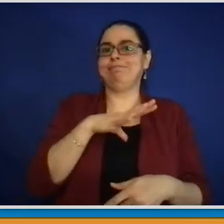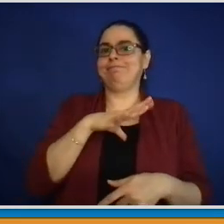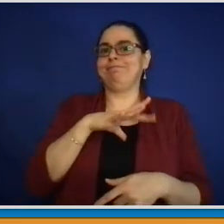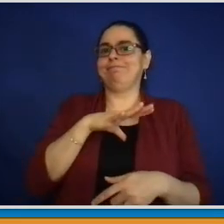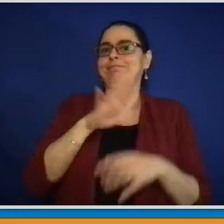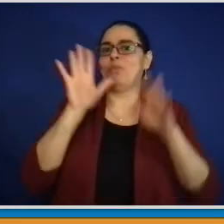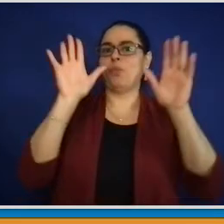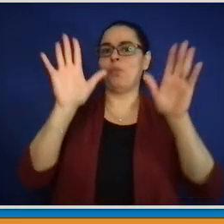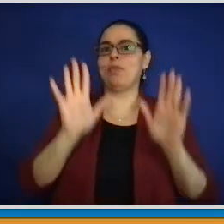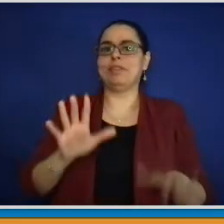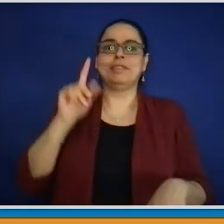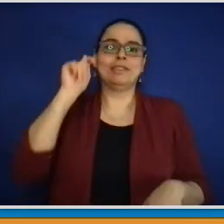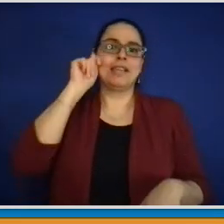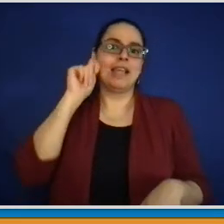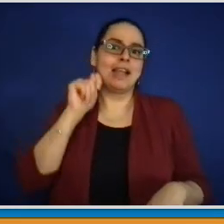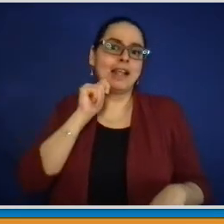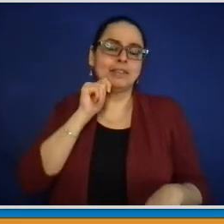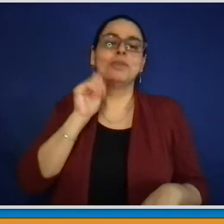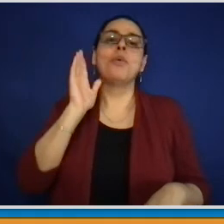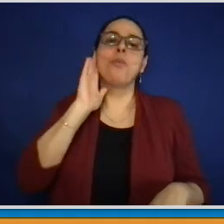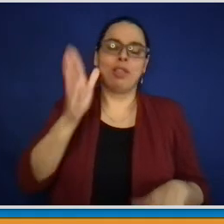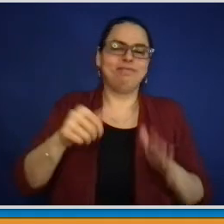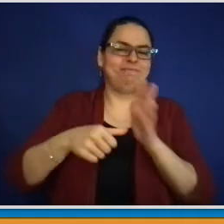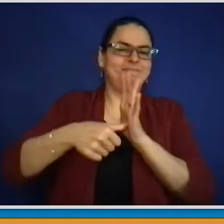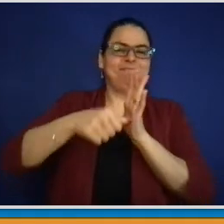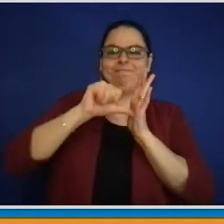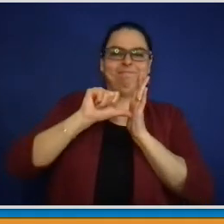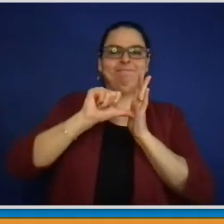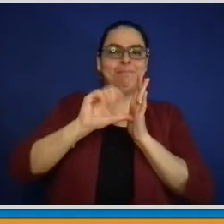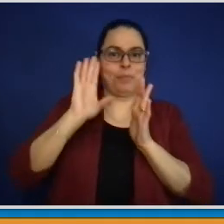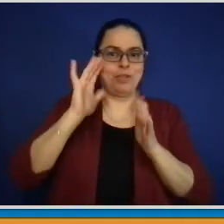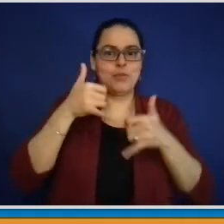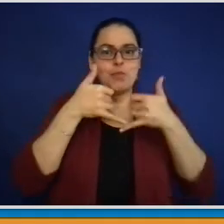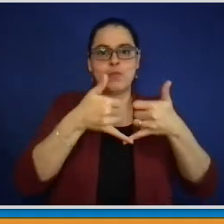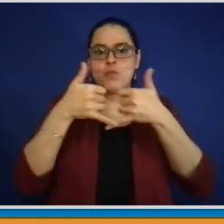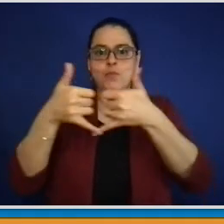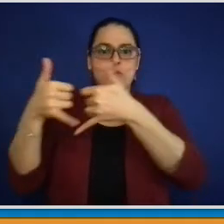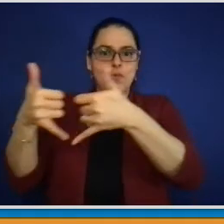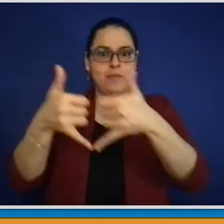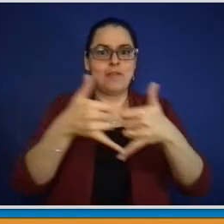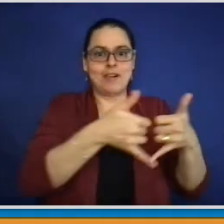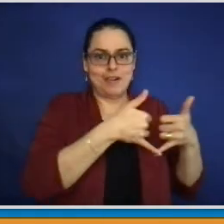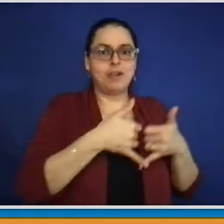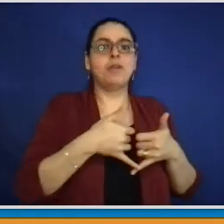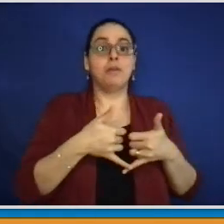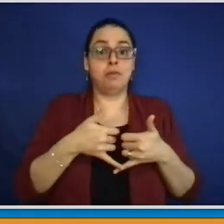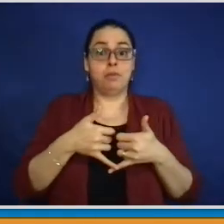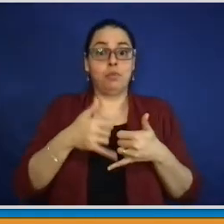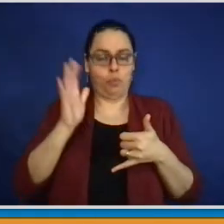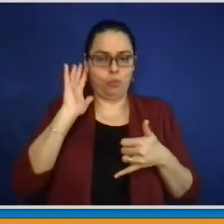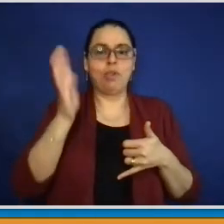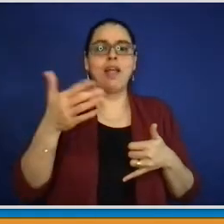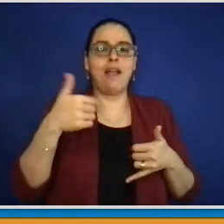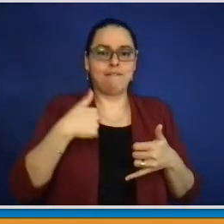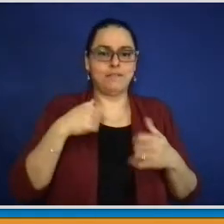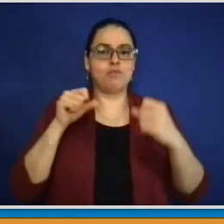number of other individuals, all held virtually. If you're interested, communicate with our communications department at